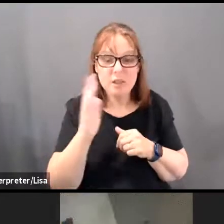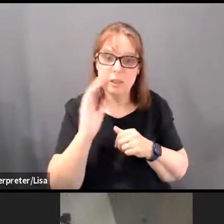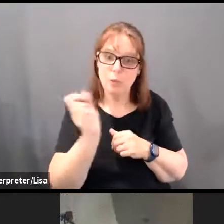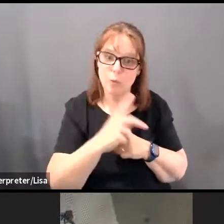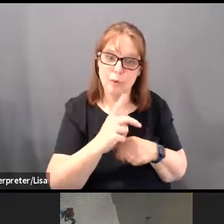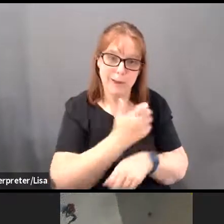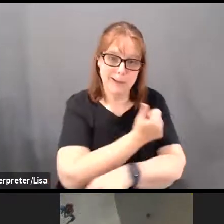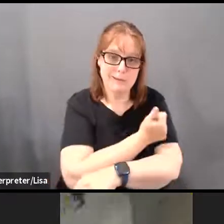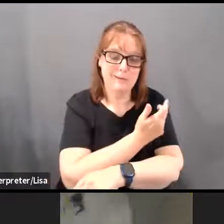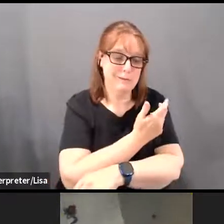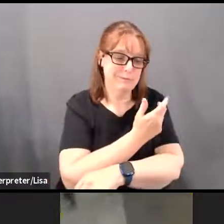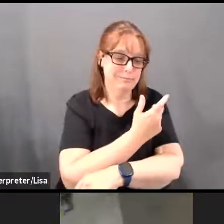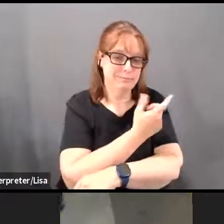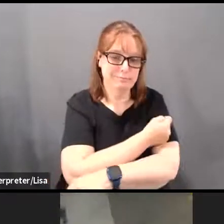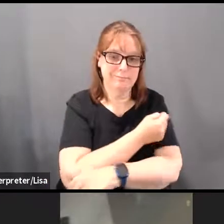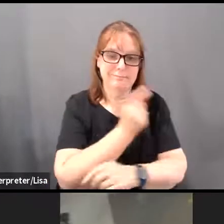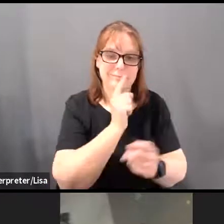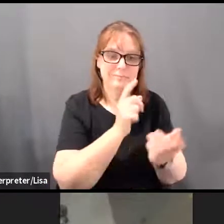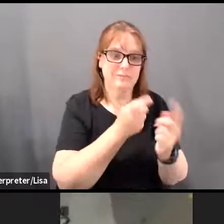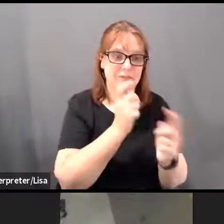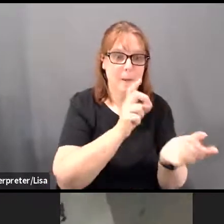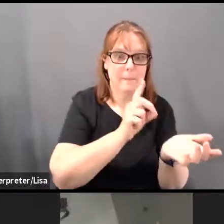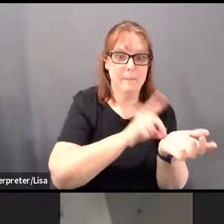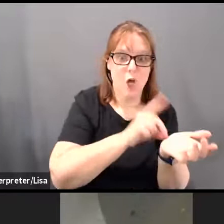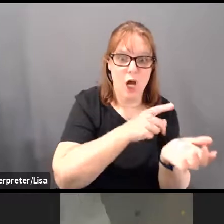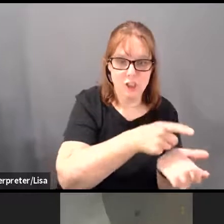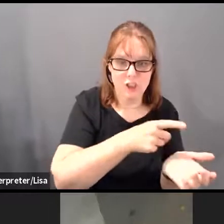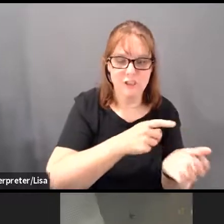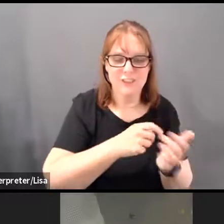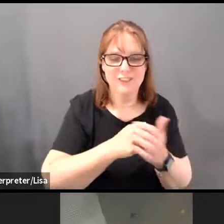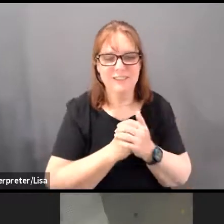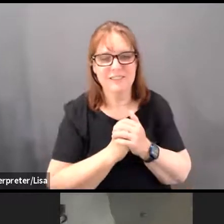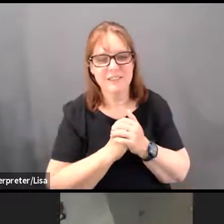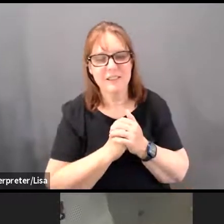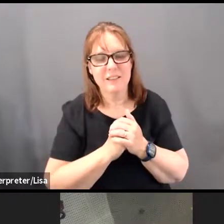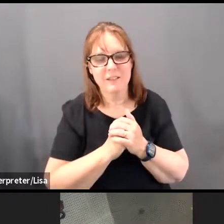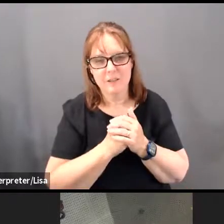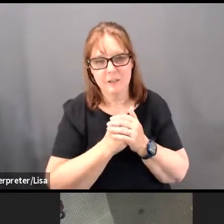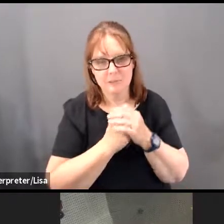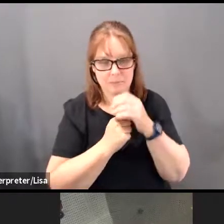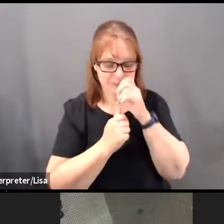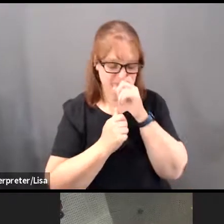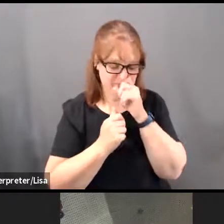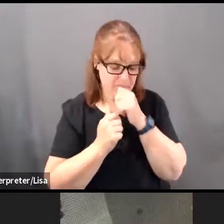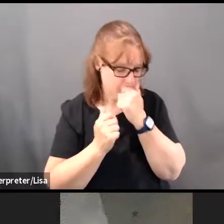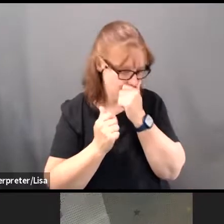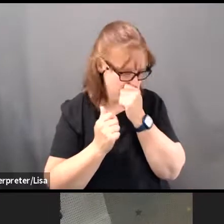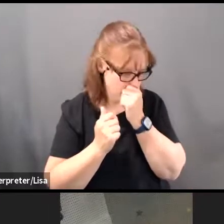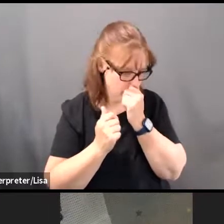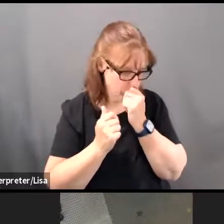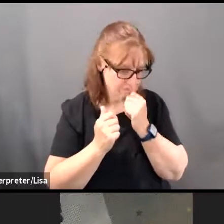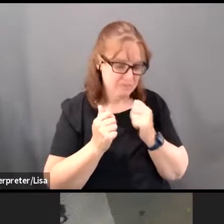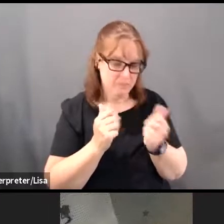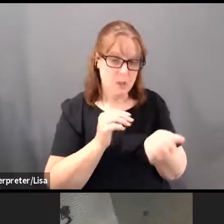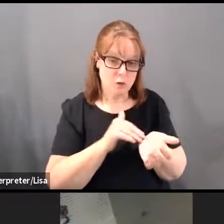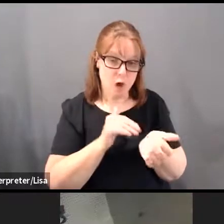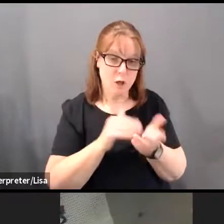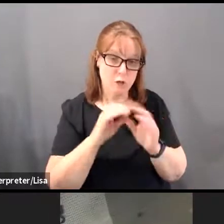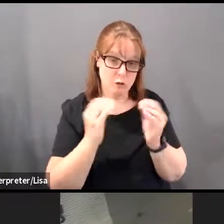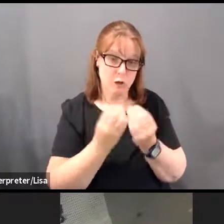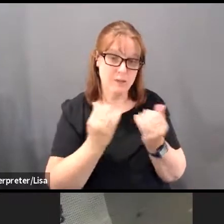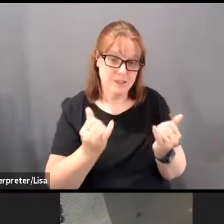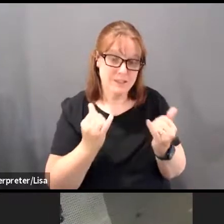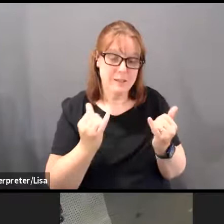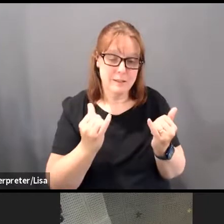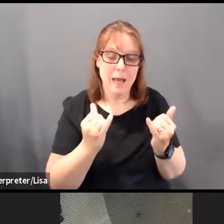your doctor's office is a fine place too. And right now there's more and more doctor's offices that are doing vaccines, and they should be set up to